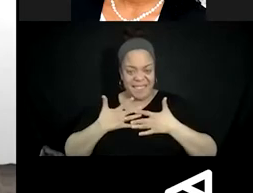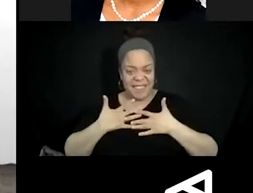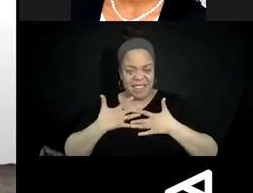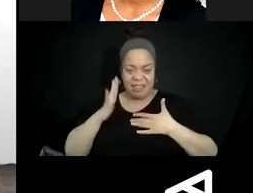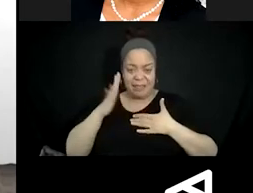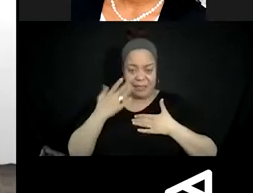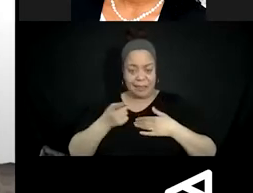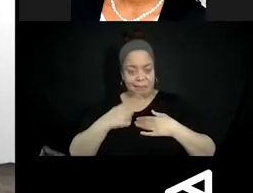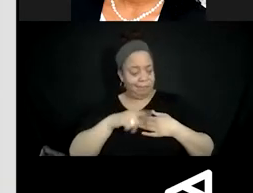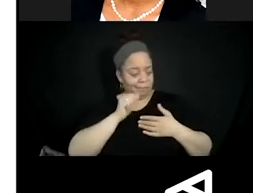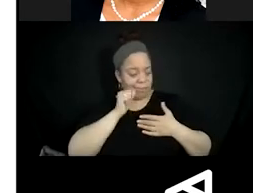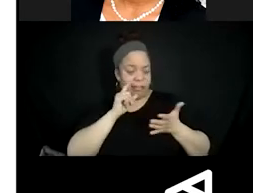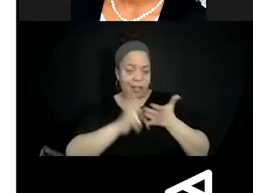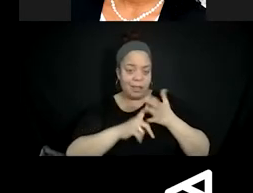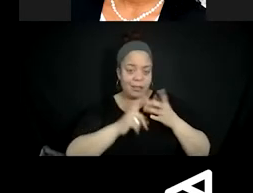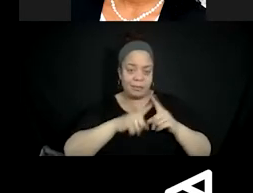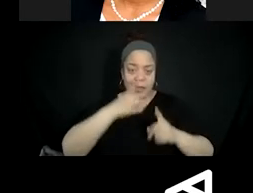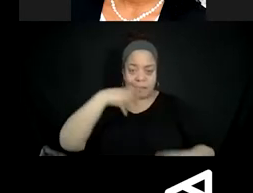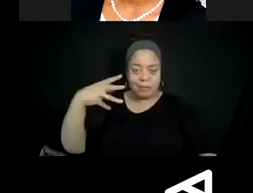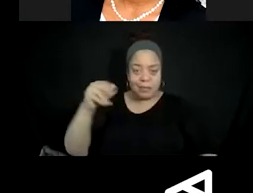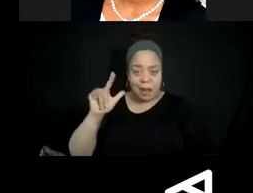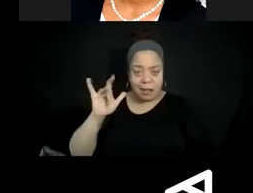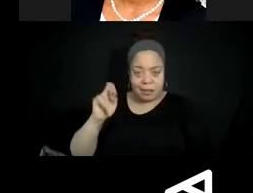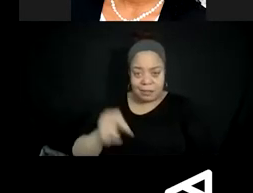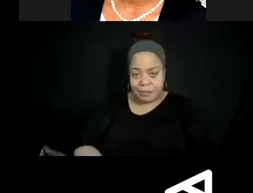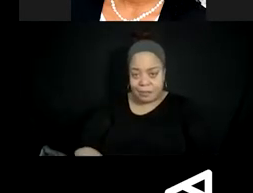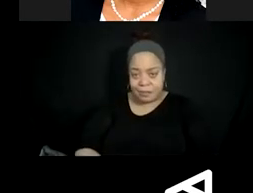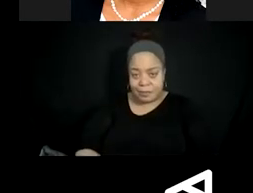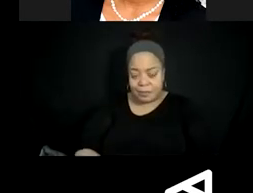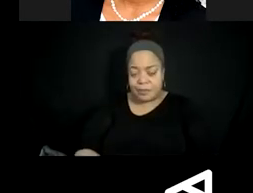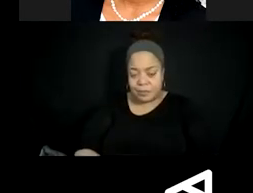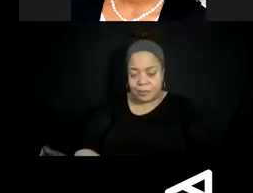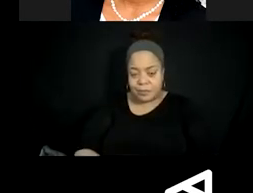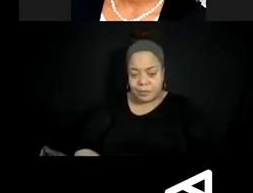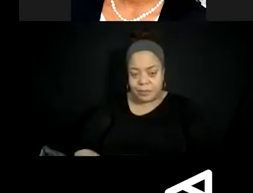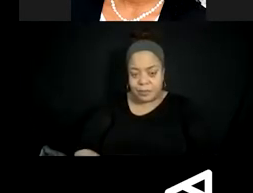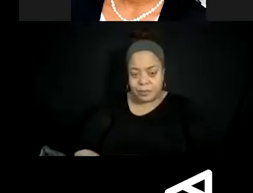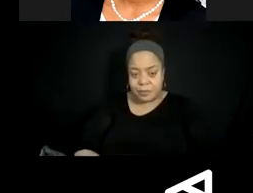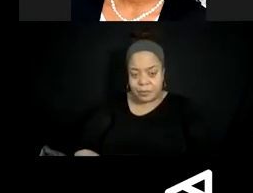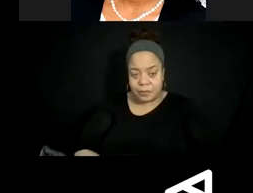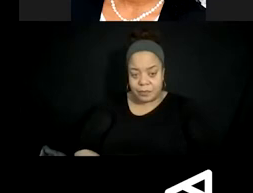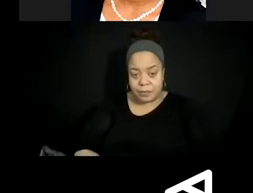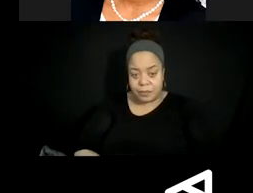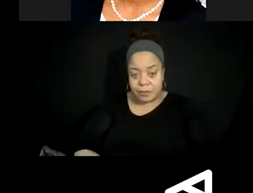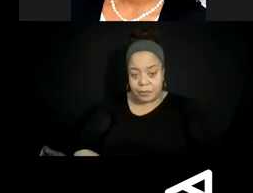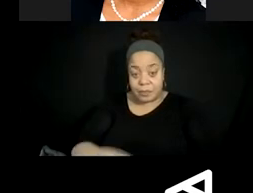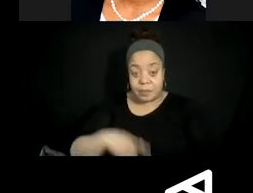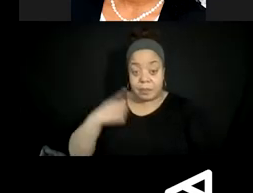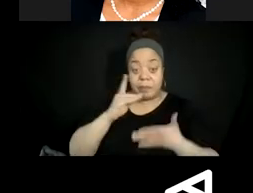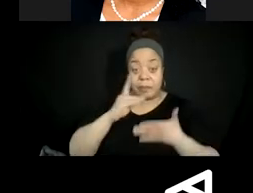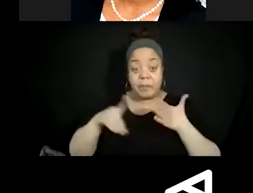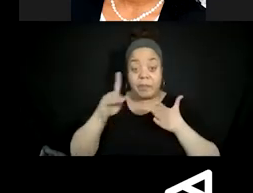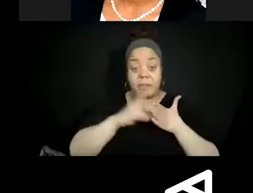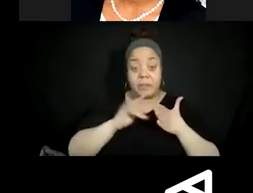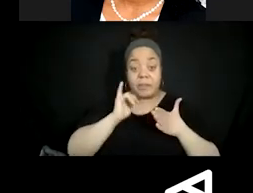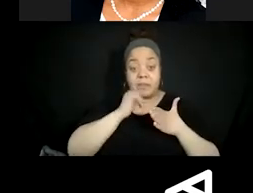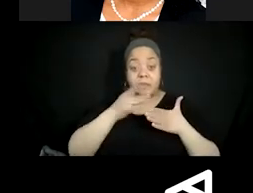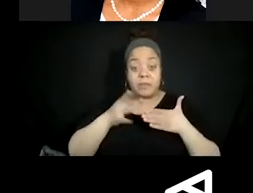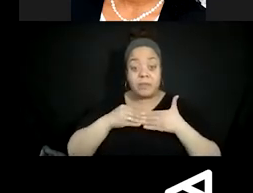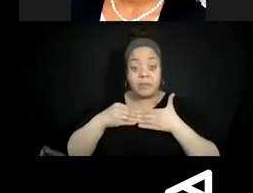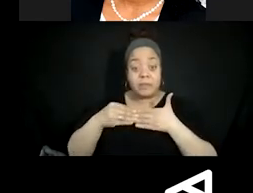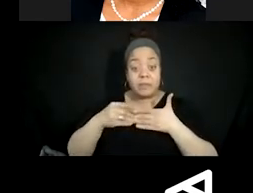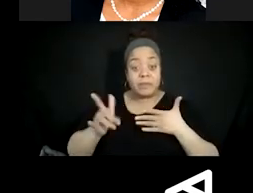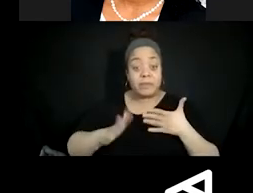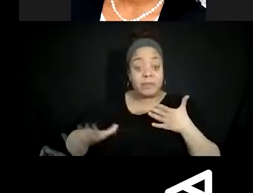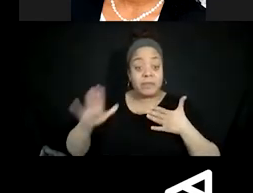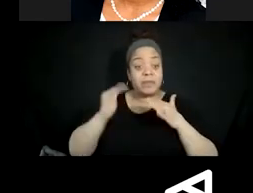So I'm going to pause it right there and come on back just for the sake of time. But just to give you a sense that, like, you had